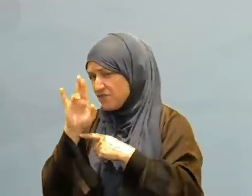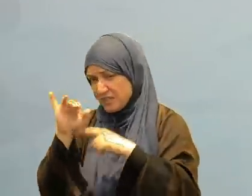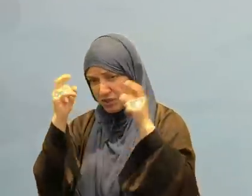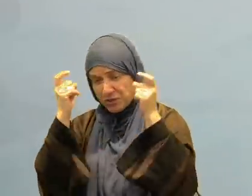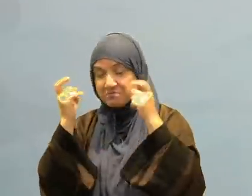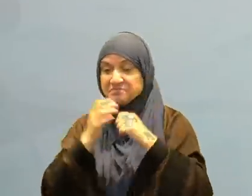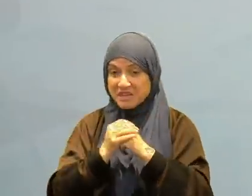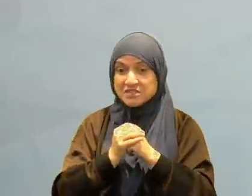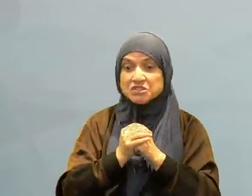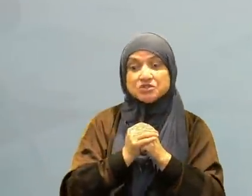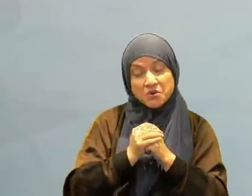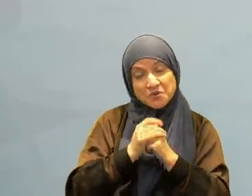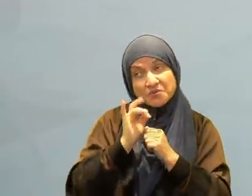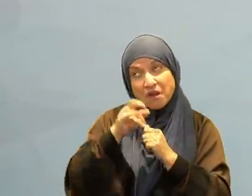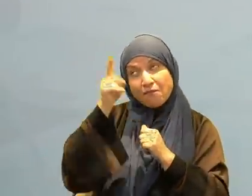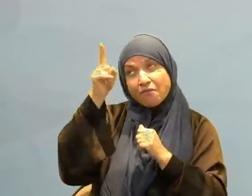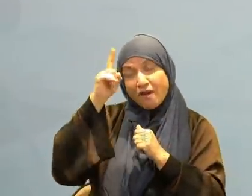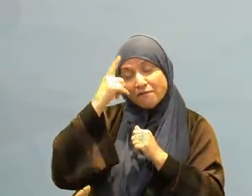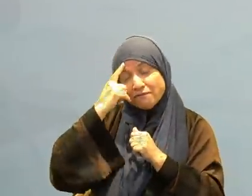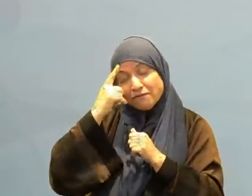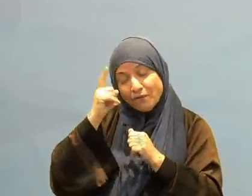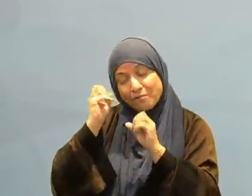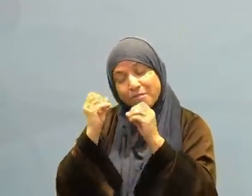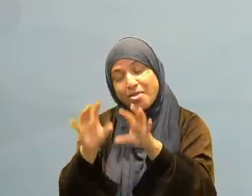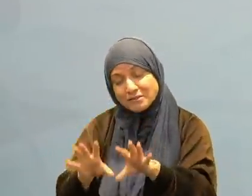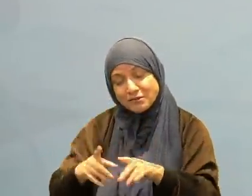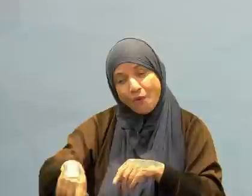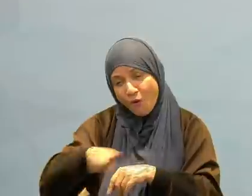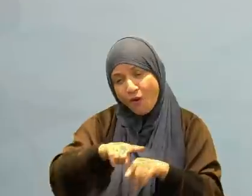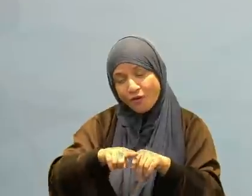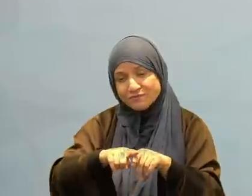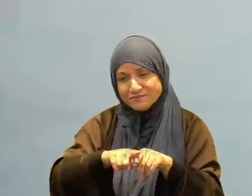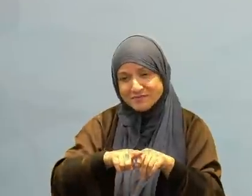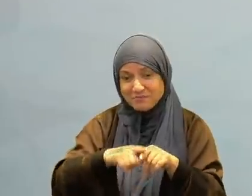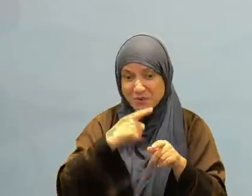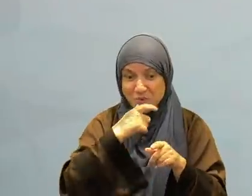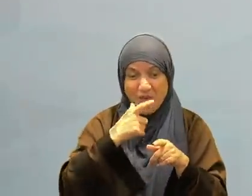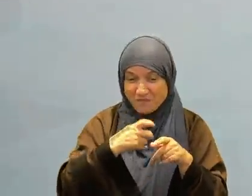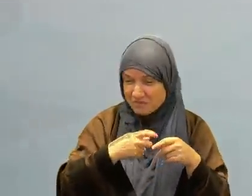qawli hadha. Wa astaghfirullahi wa lakum wa li sa'il muslimin. Fastaghfiru innahu al-ghafur rahim.